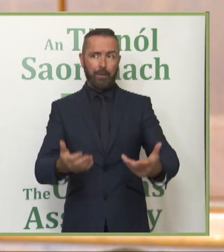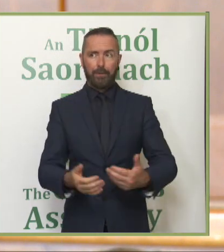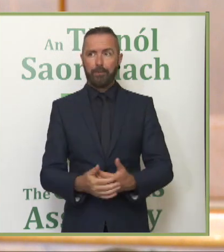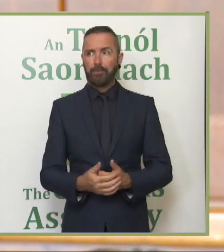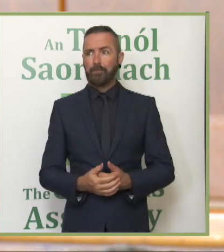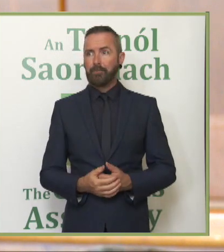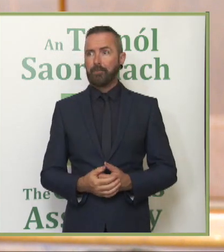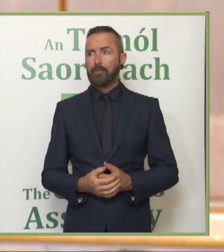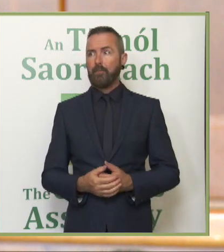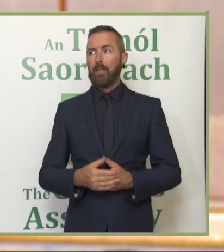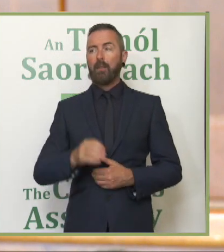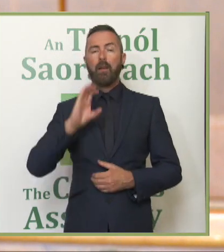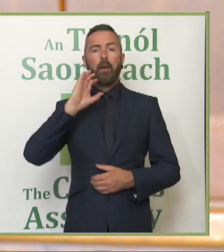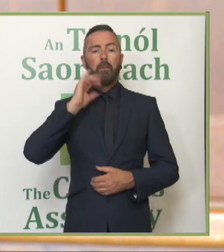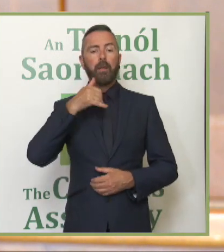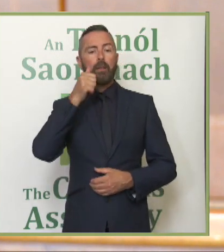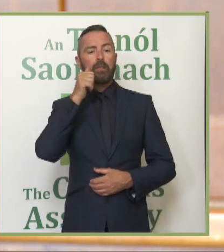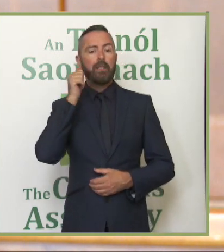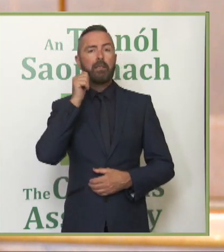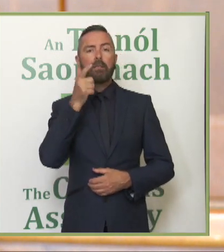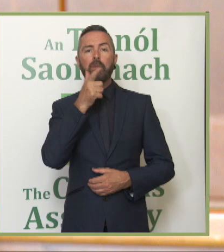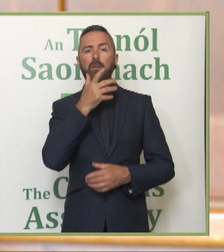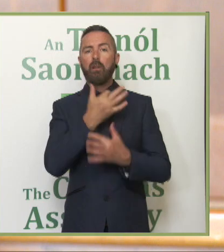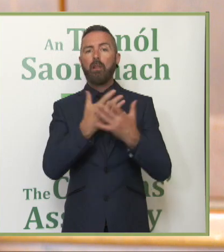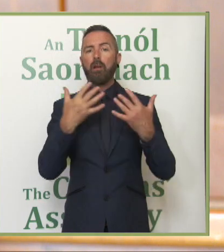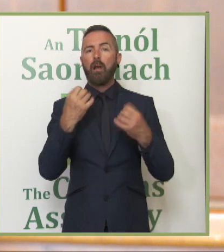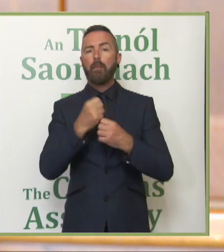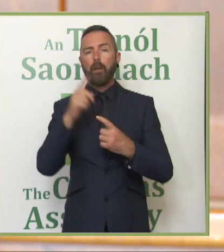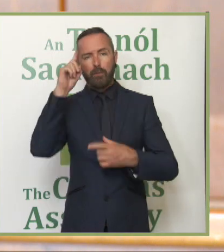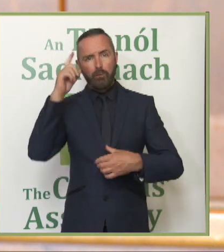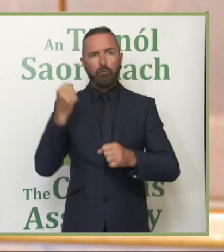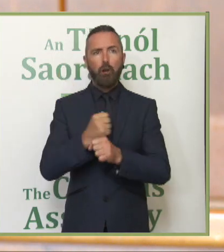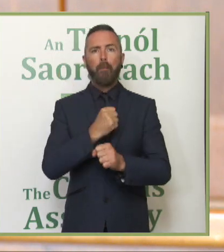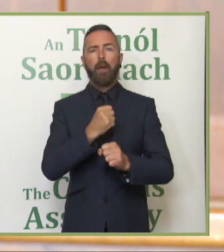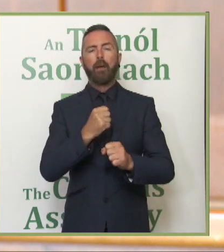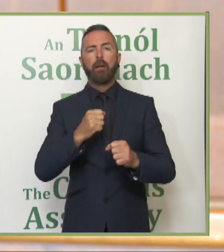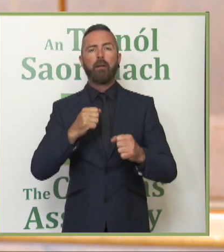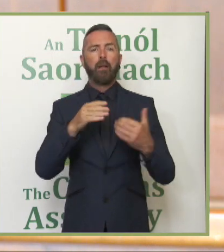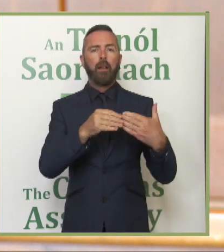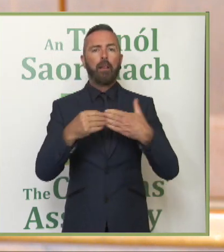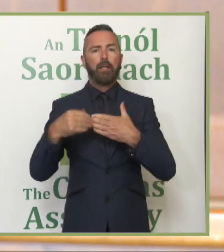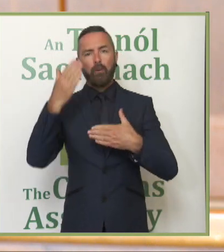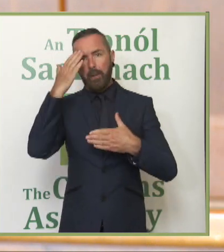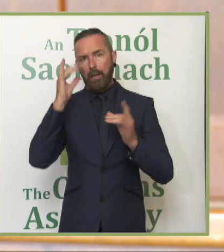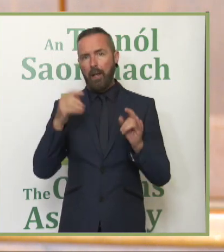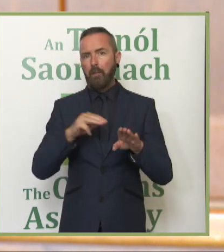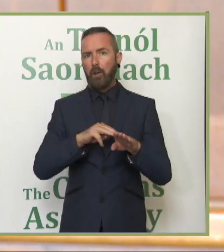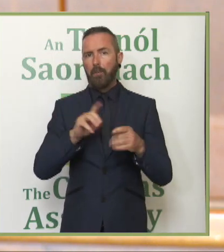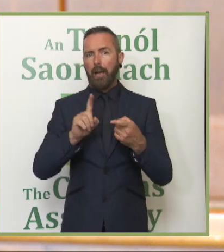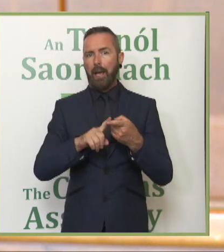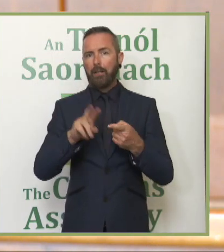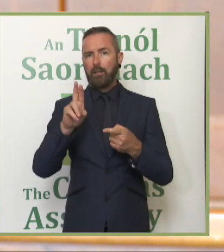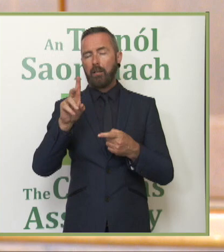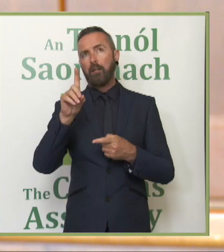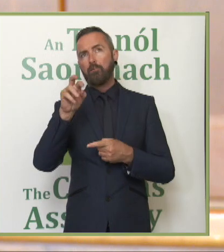So, because yesterday we talked a lot about the traumas that cause the mental problem, may cause the drug use disorder, but